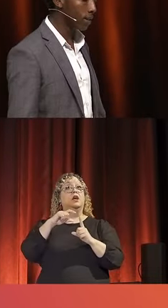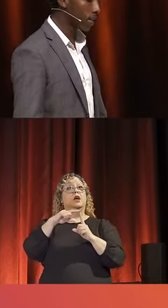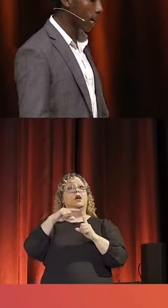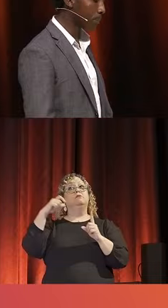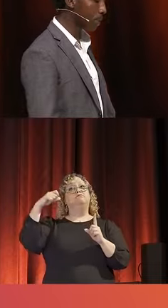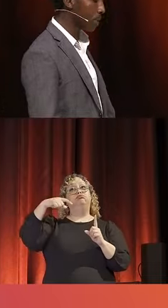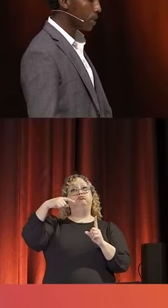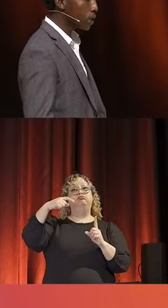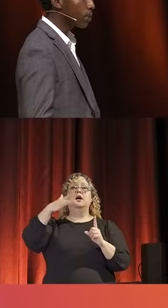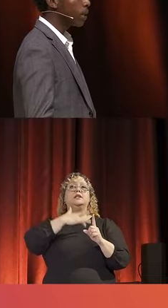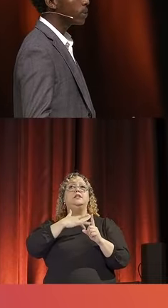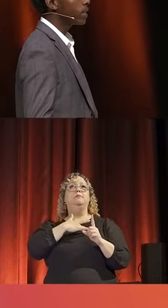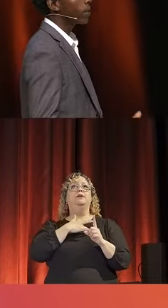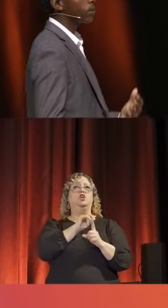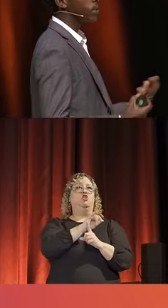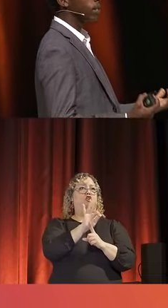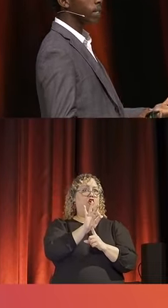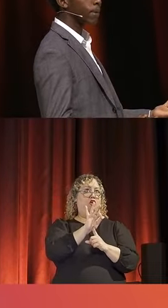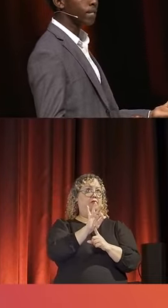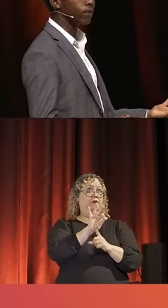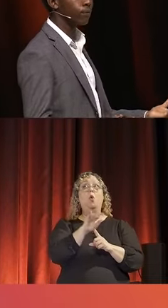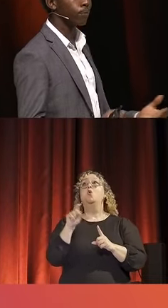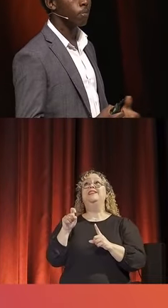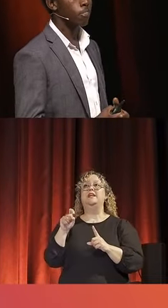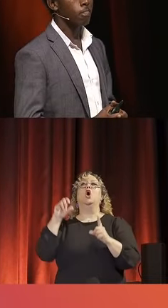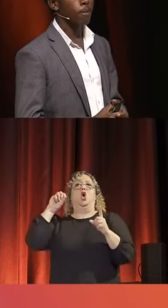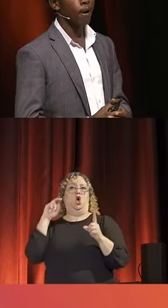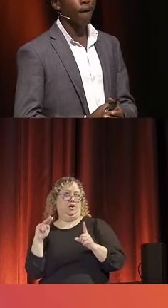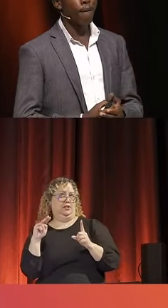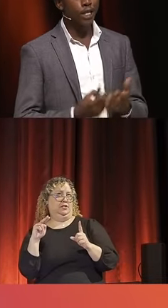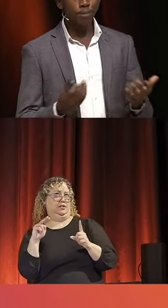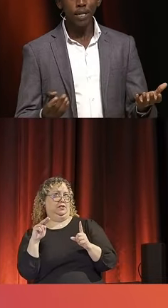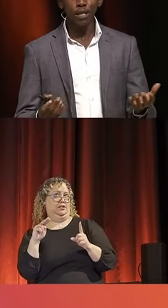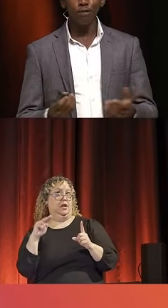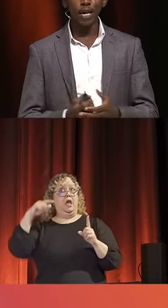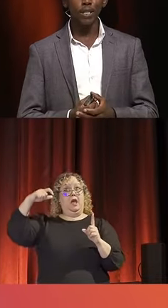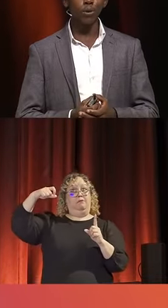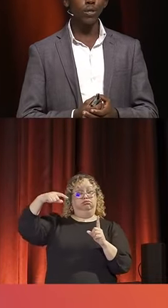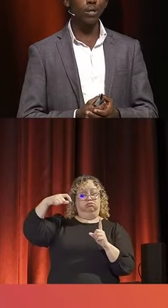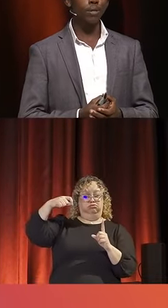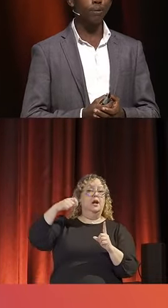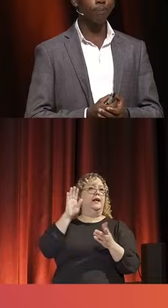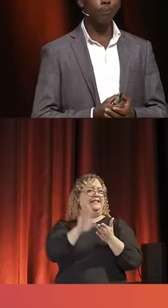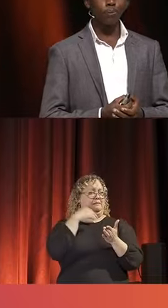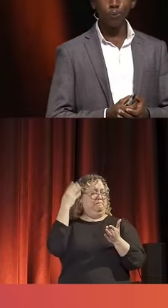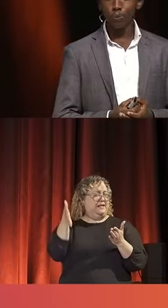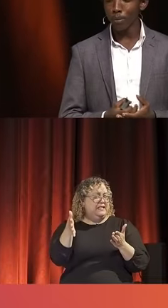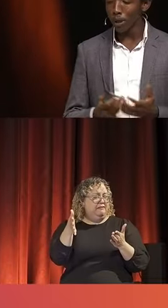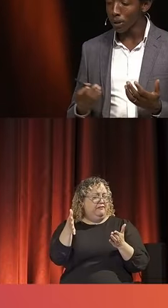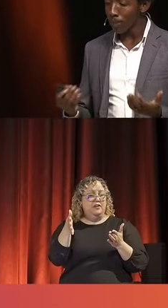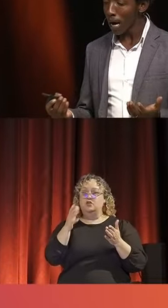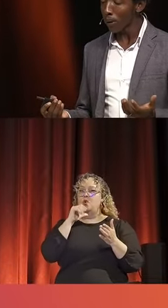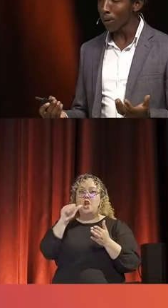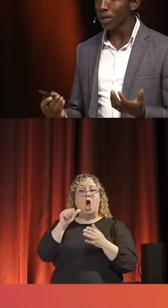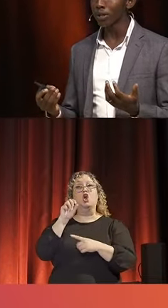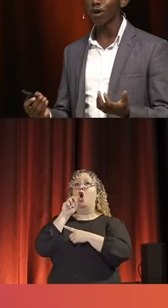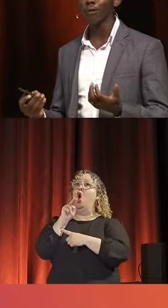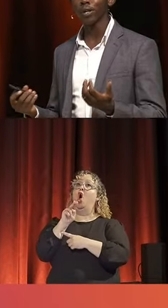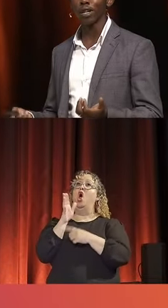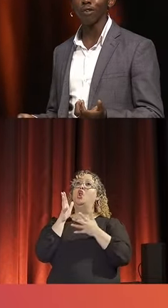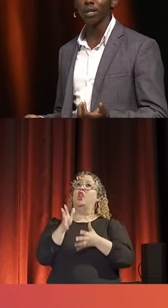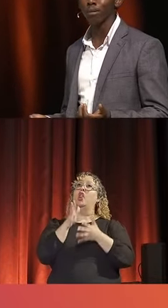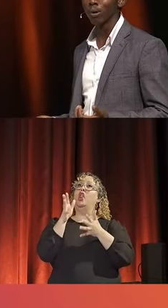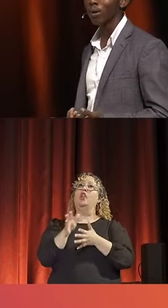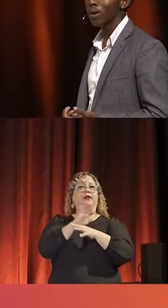at other times. This is because data is still expensive. And speaking of light switches, because power is